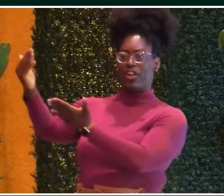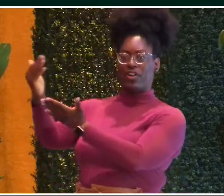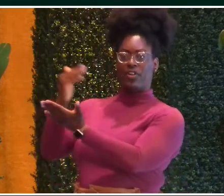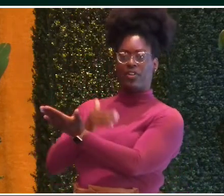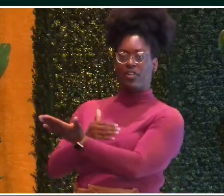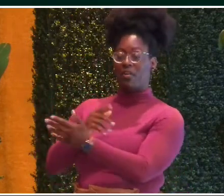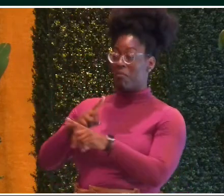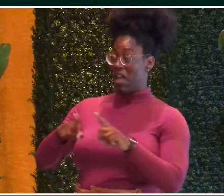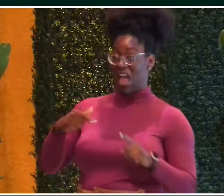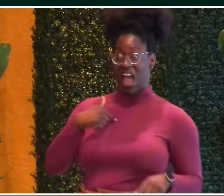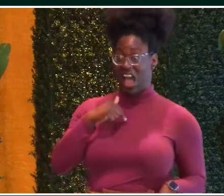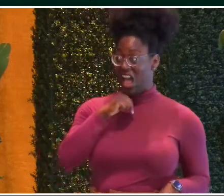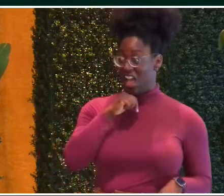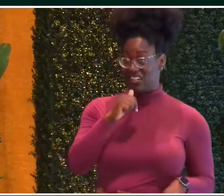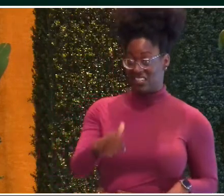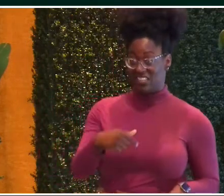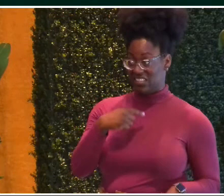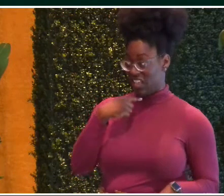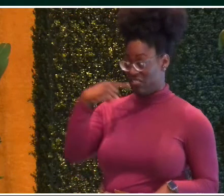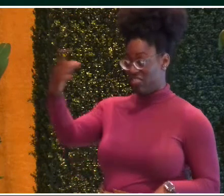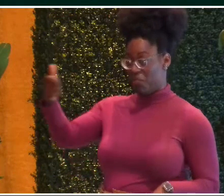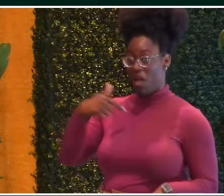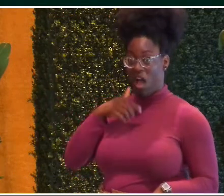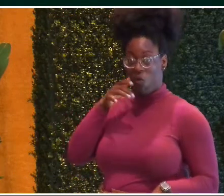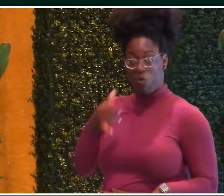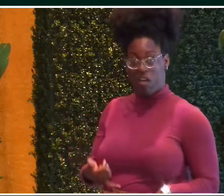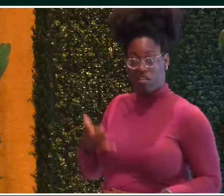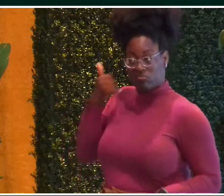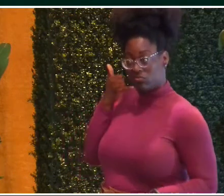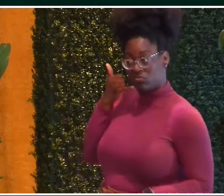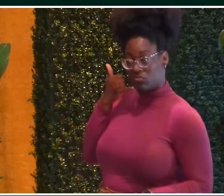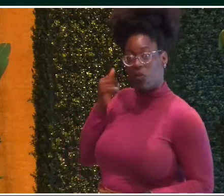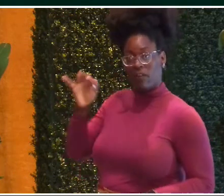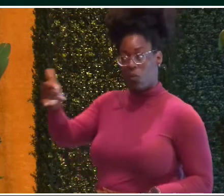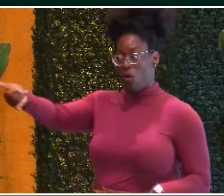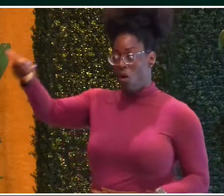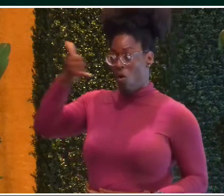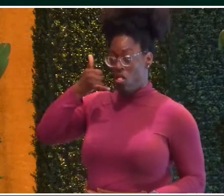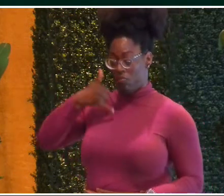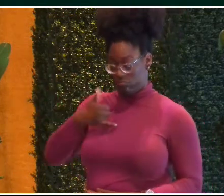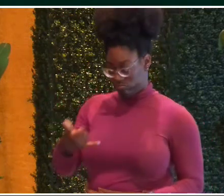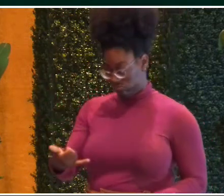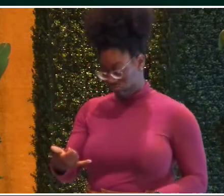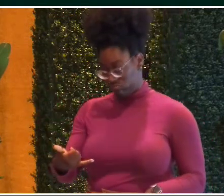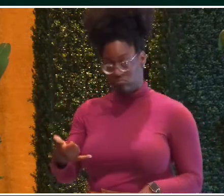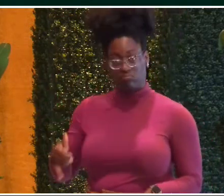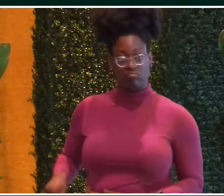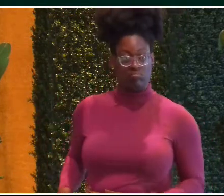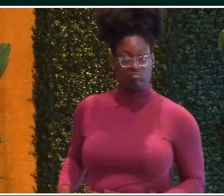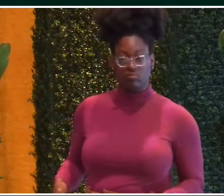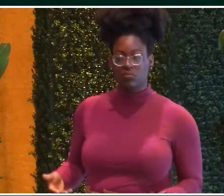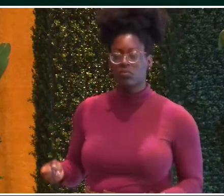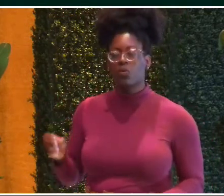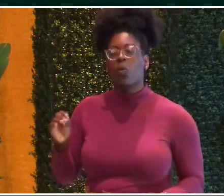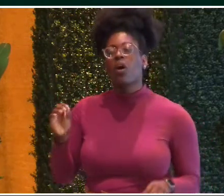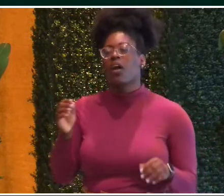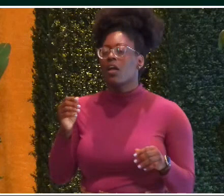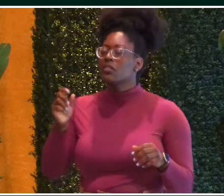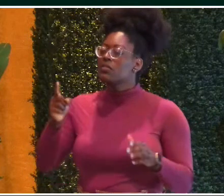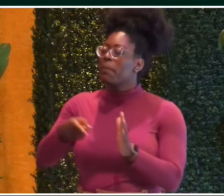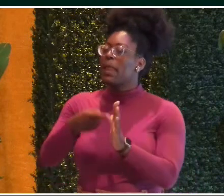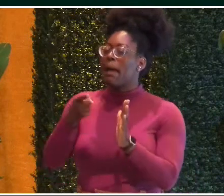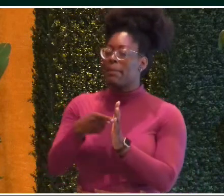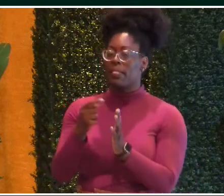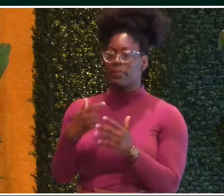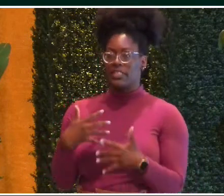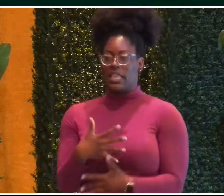will I return your call? Are you sure about that? And it's a scary thing to have that conversation with people because you're going to hear from some people they